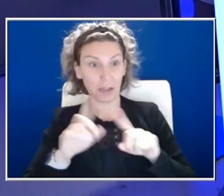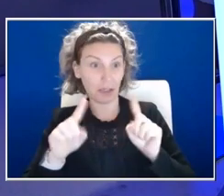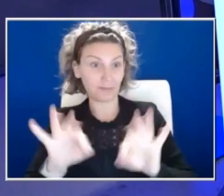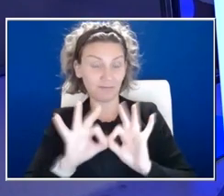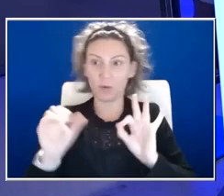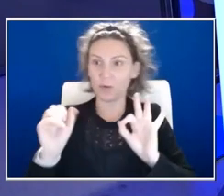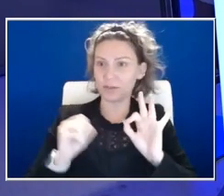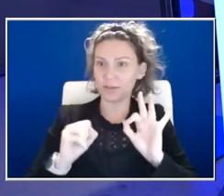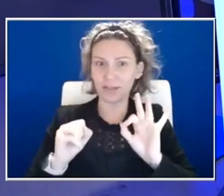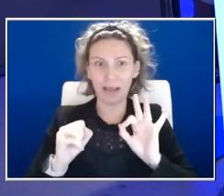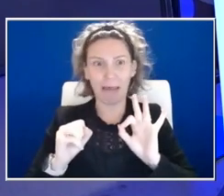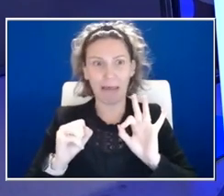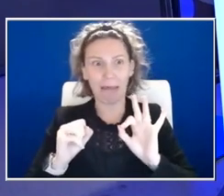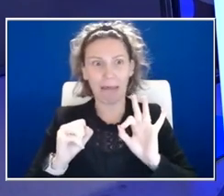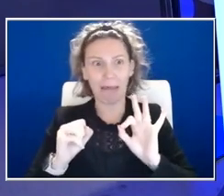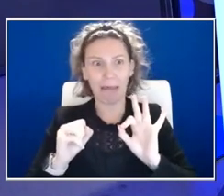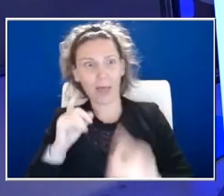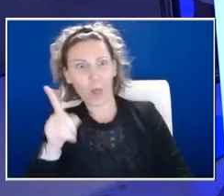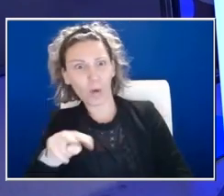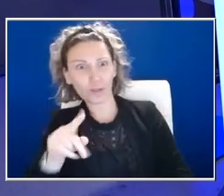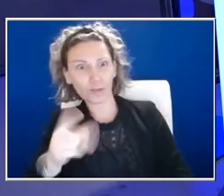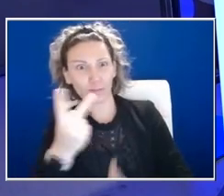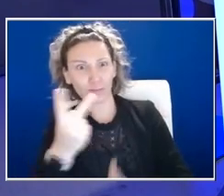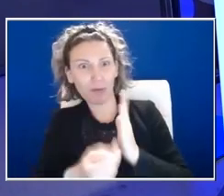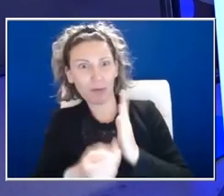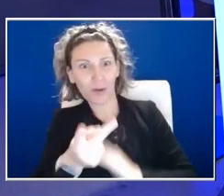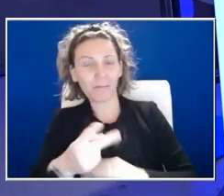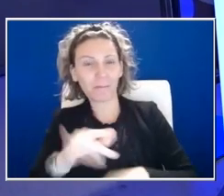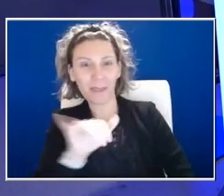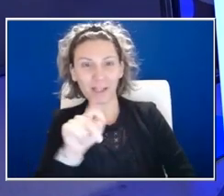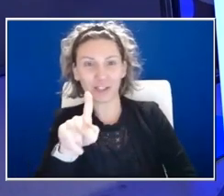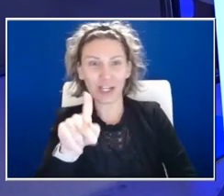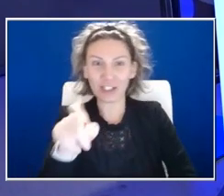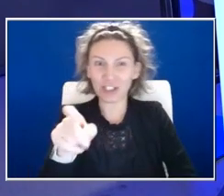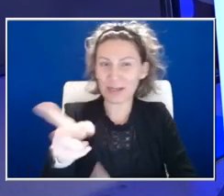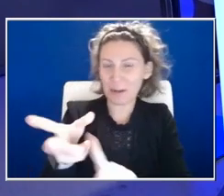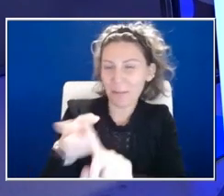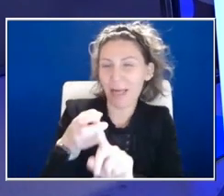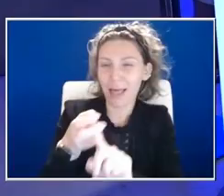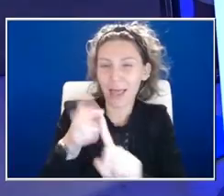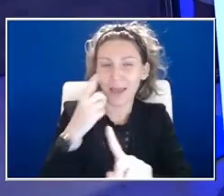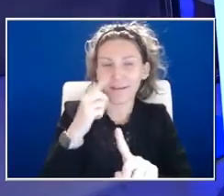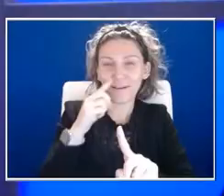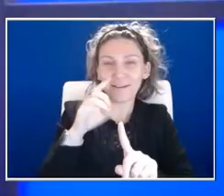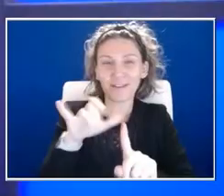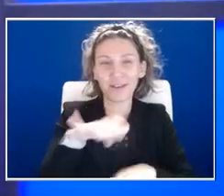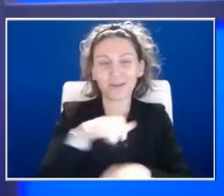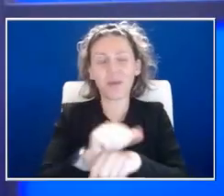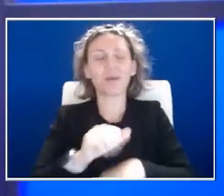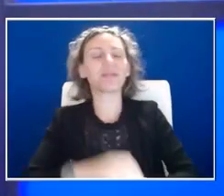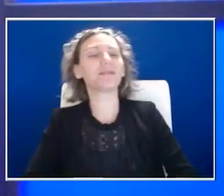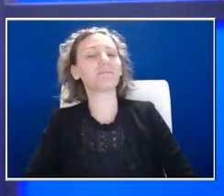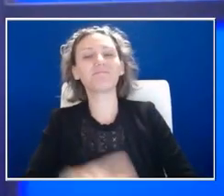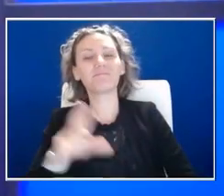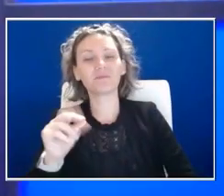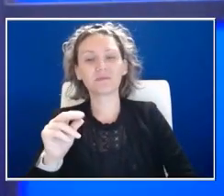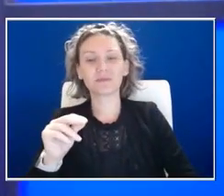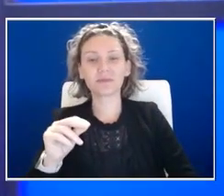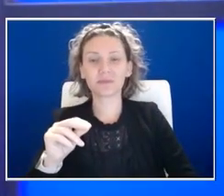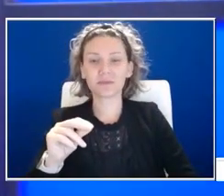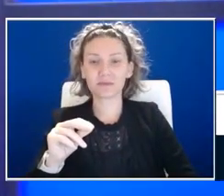gosh. It's paid off. So, yes. Jack, does she have to pull you along yes, or what? Yes. Well, no. This